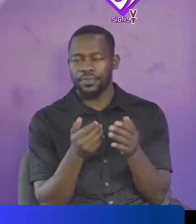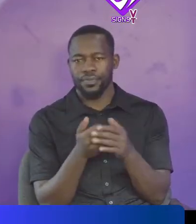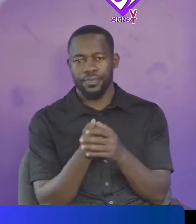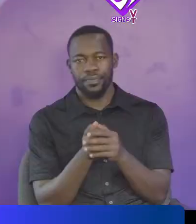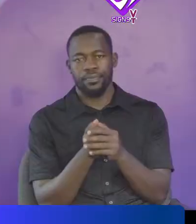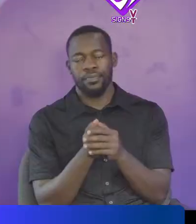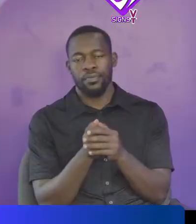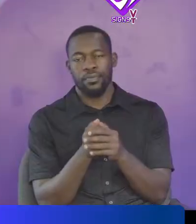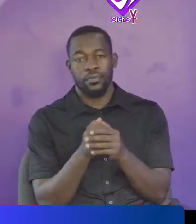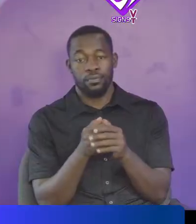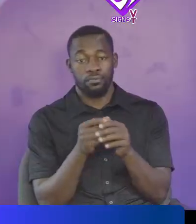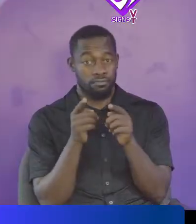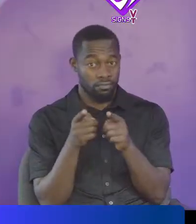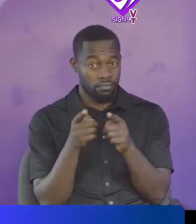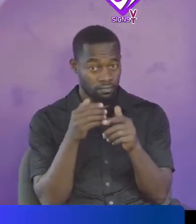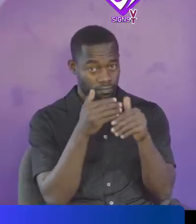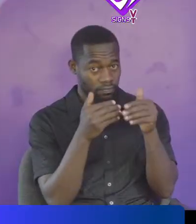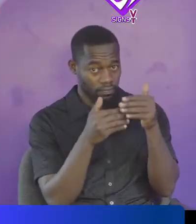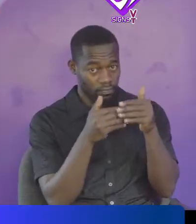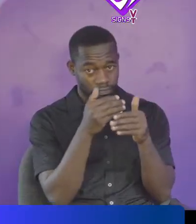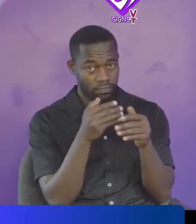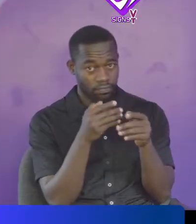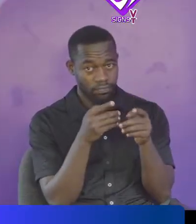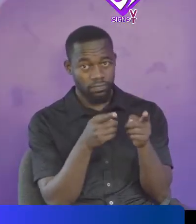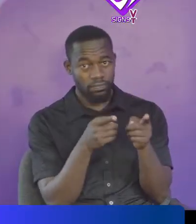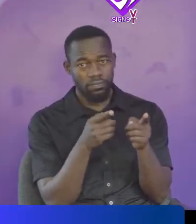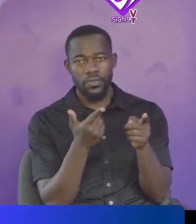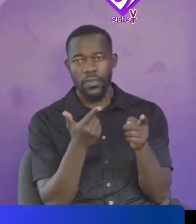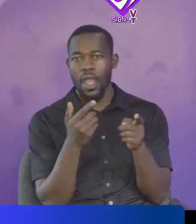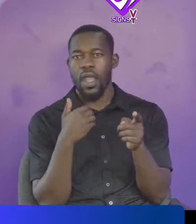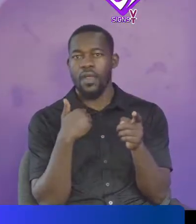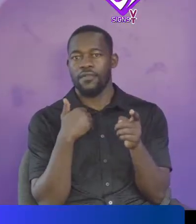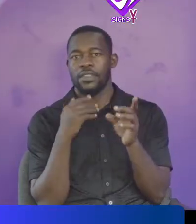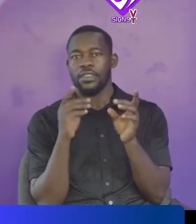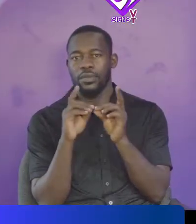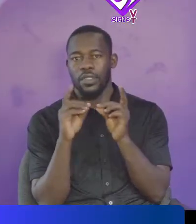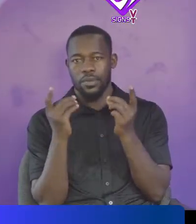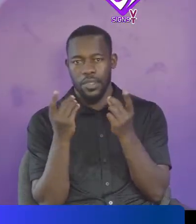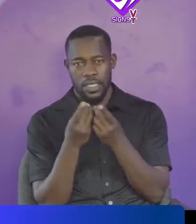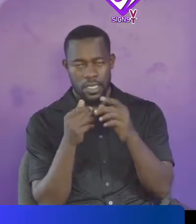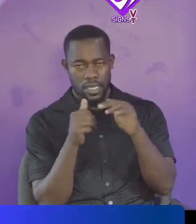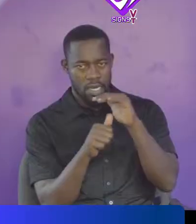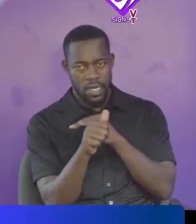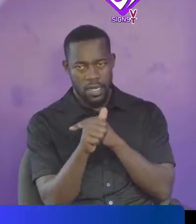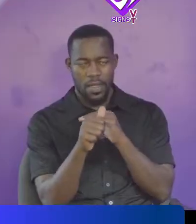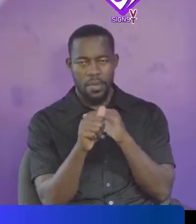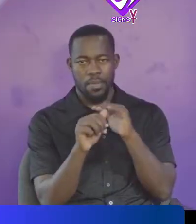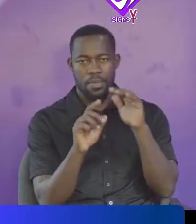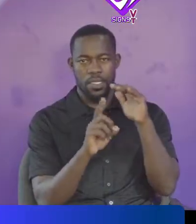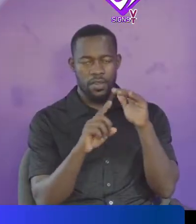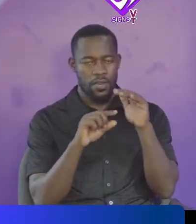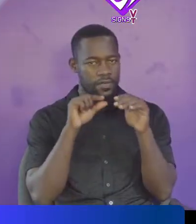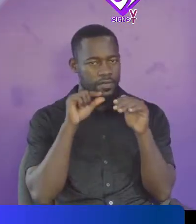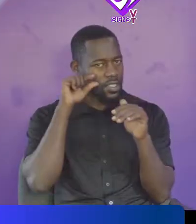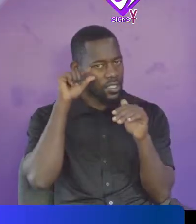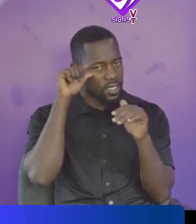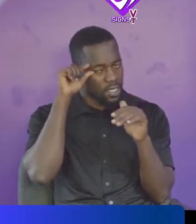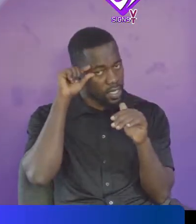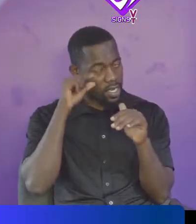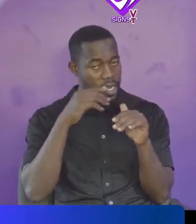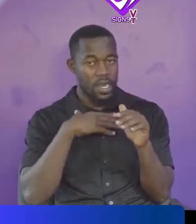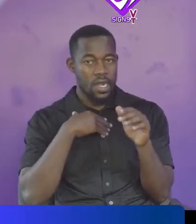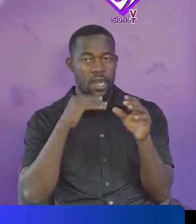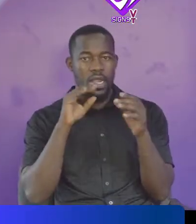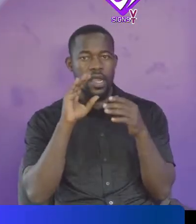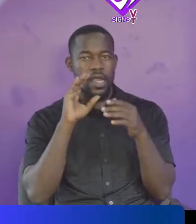Kenya National Archives and Documentation Service is a department under the Ministry of Gender, Culture and Heritage, but under the State Department